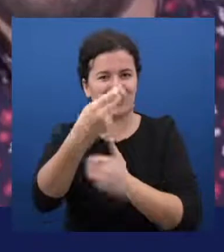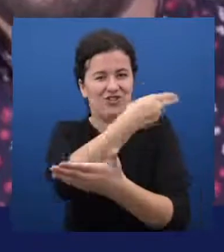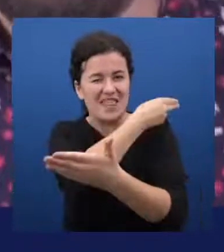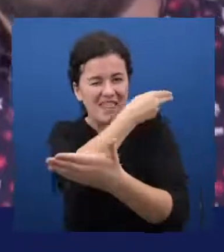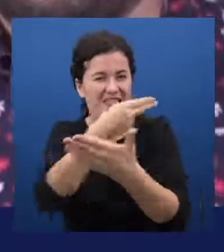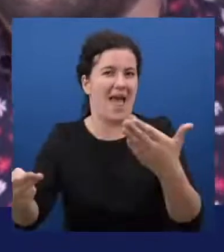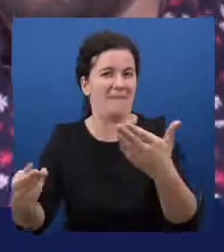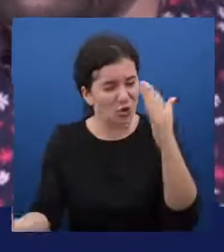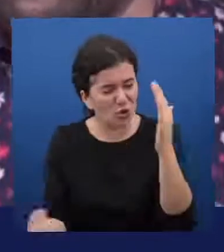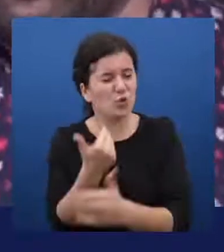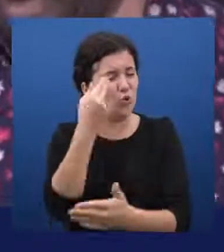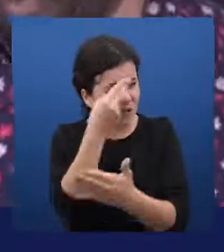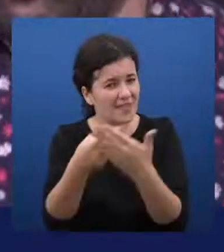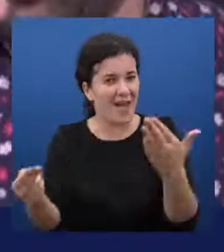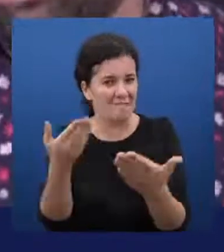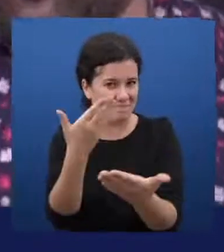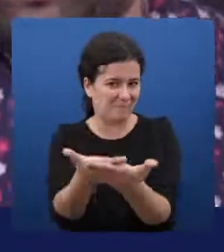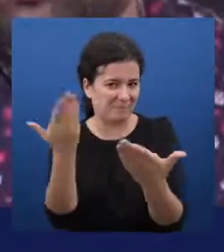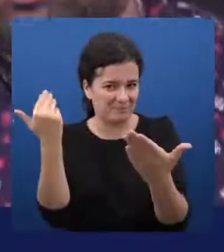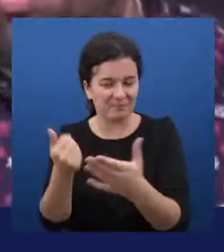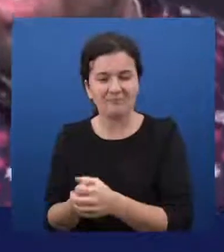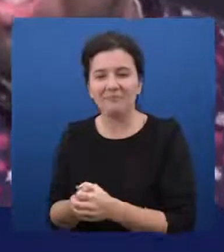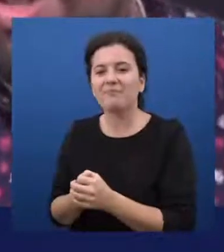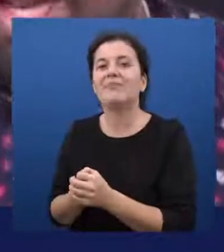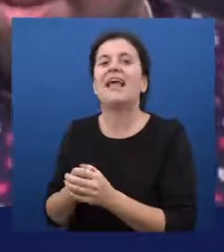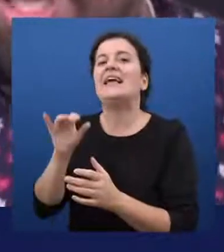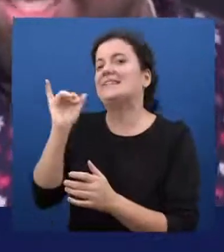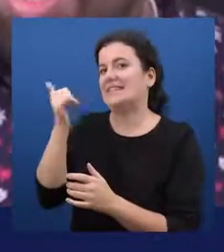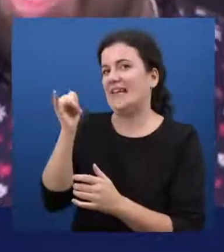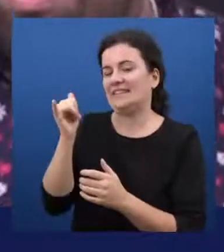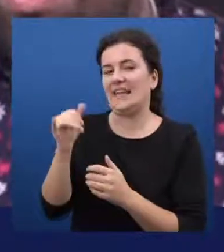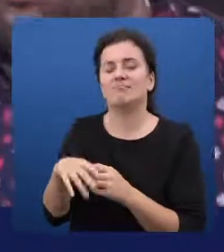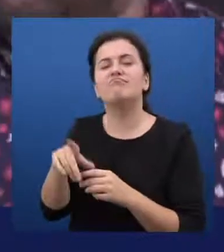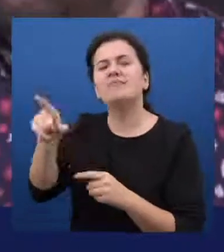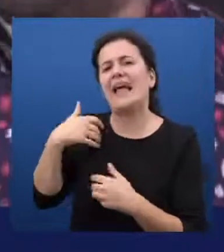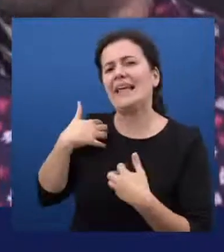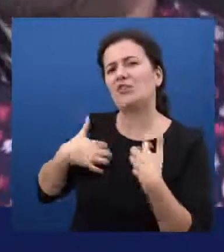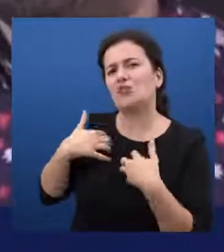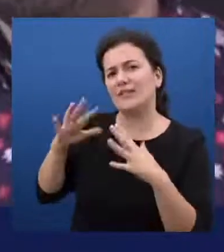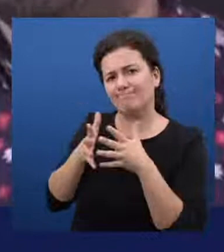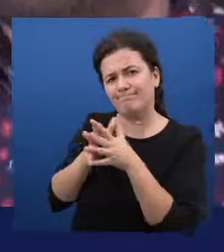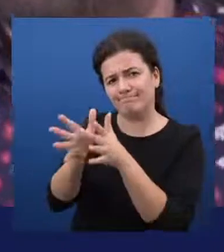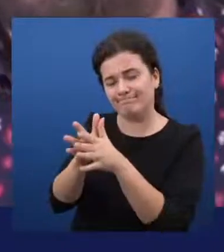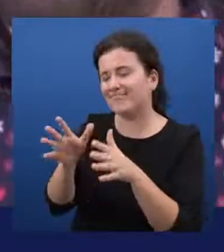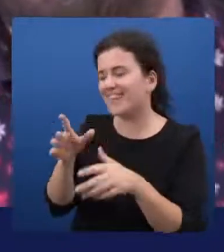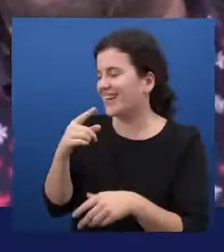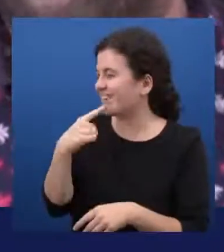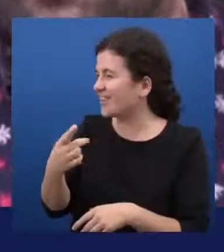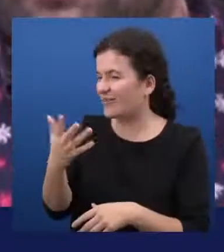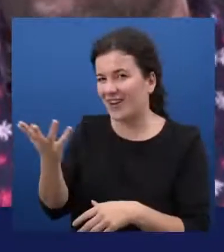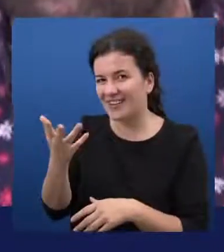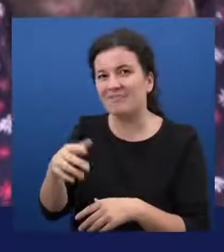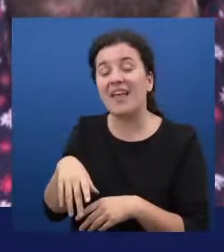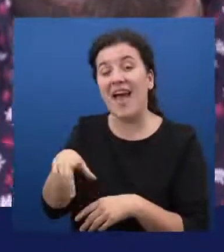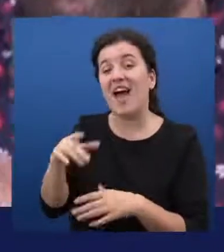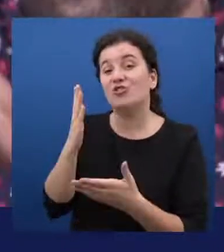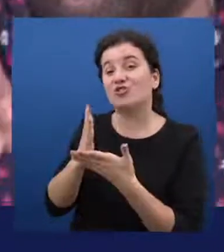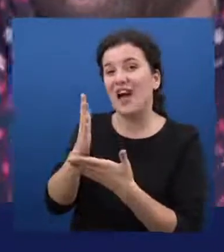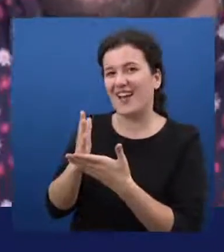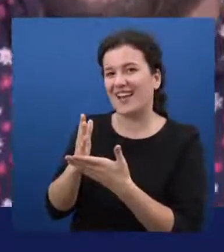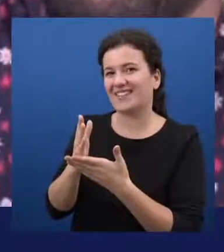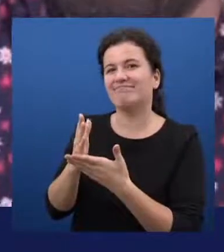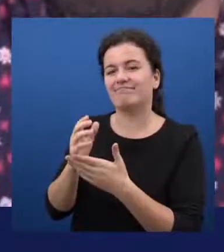and that was interesting. That little that chart that you did, it was interesting because I was like, oh yeah, once you give it a name and you strip